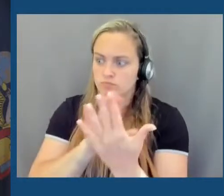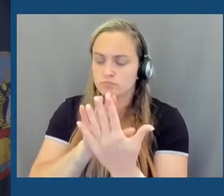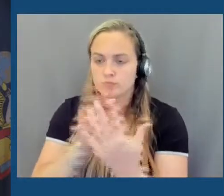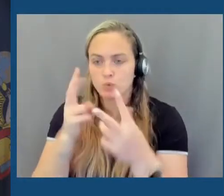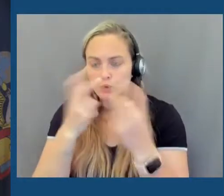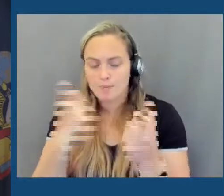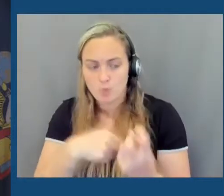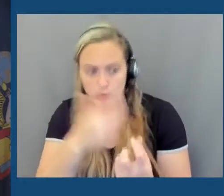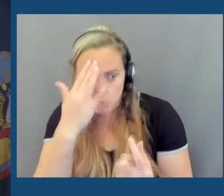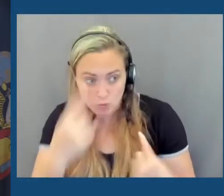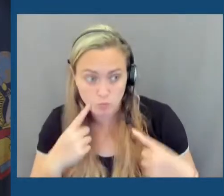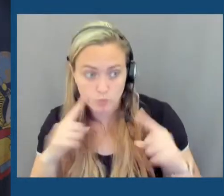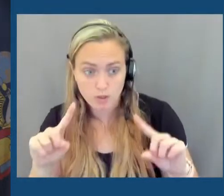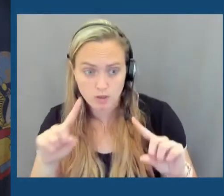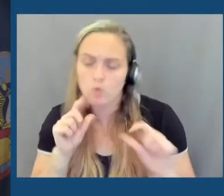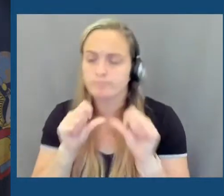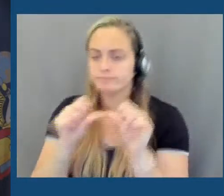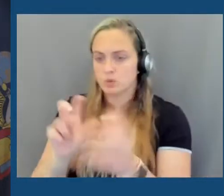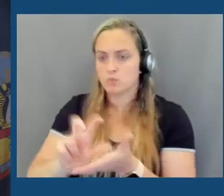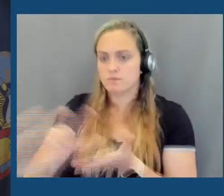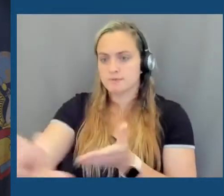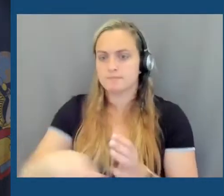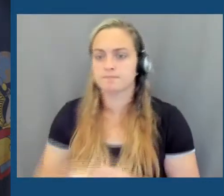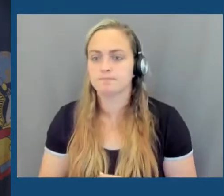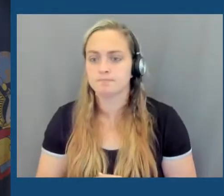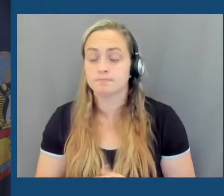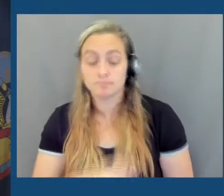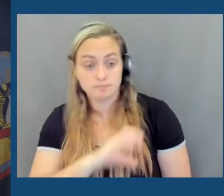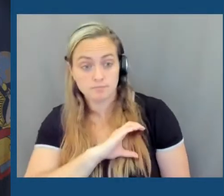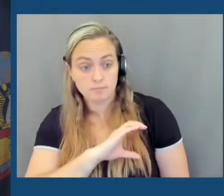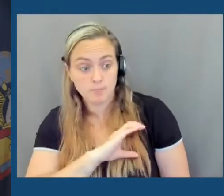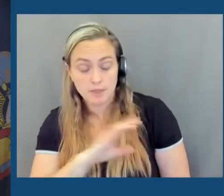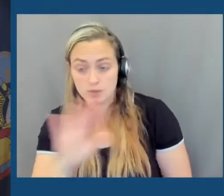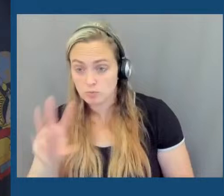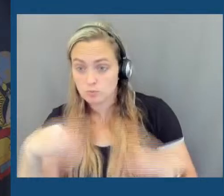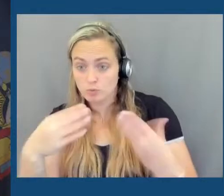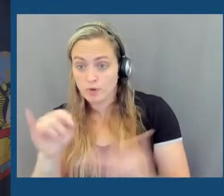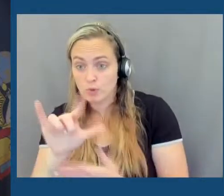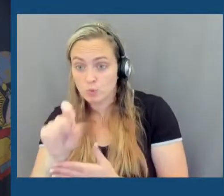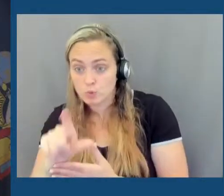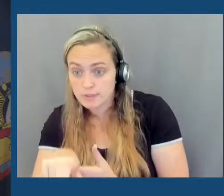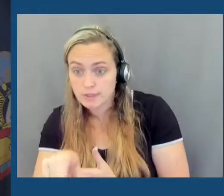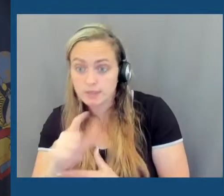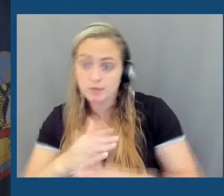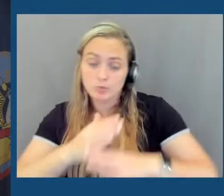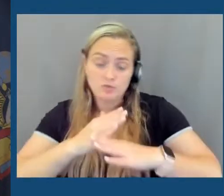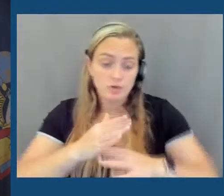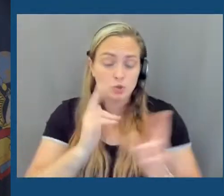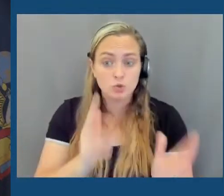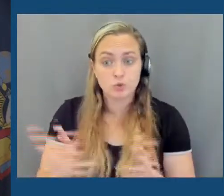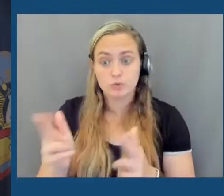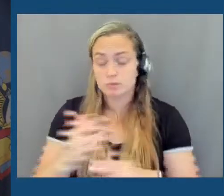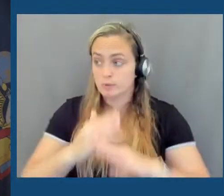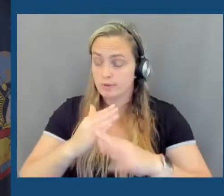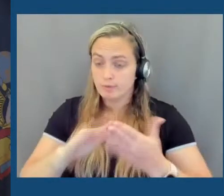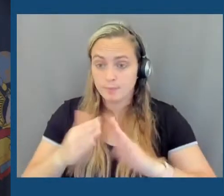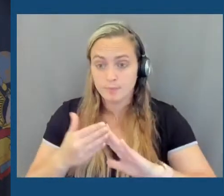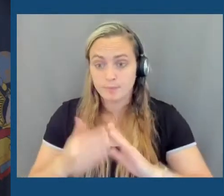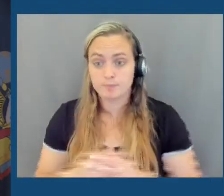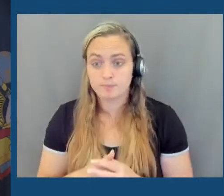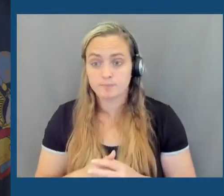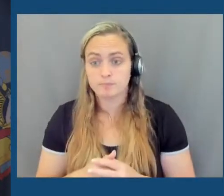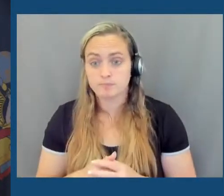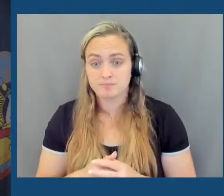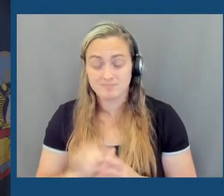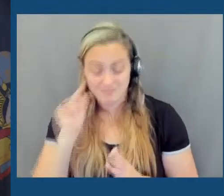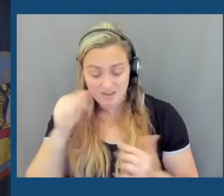know are working. We'll continue to give the police the tools they need to prevent shootings and protect our communities. And as governor, I'll